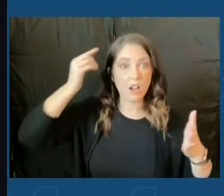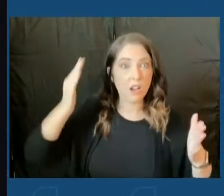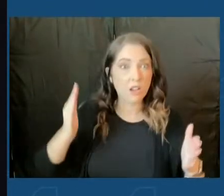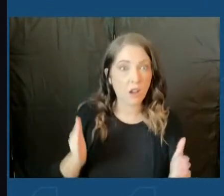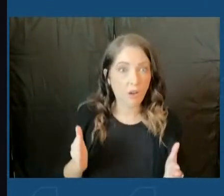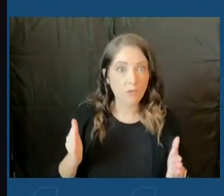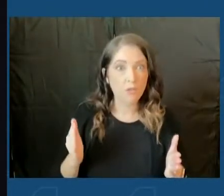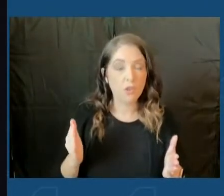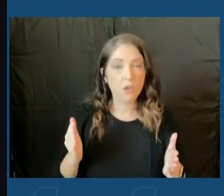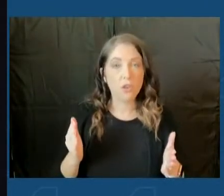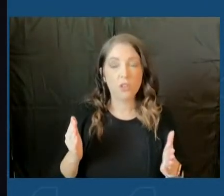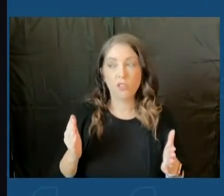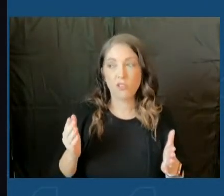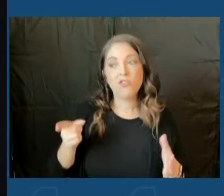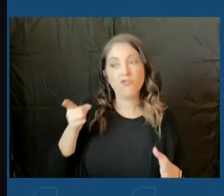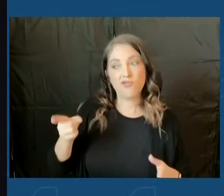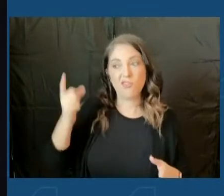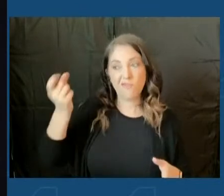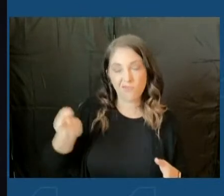that understood